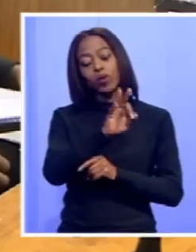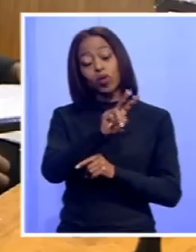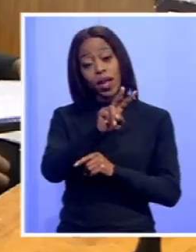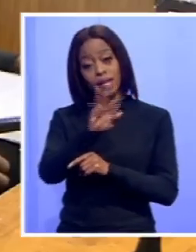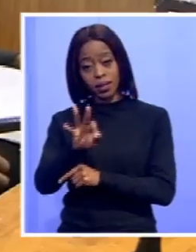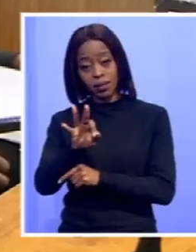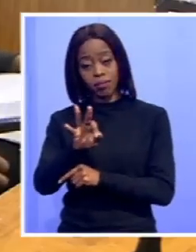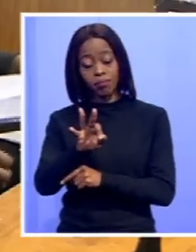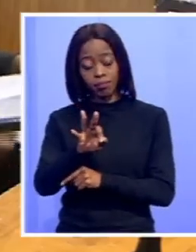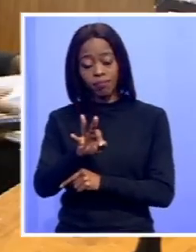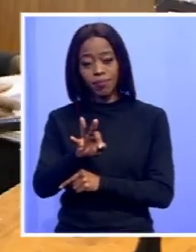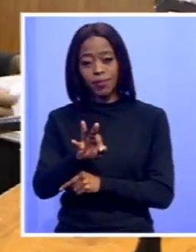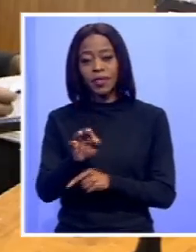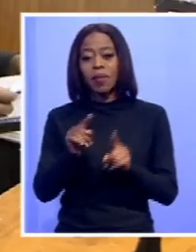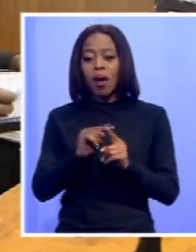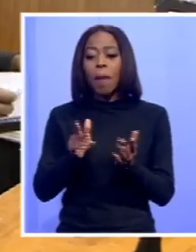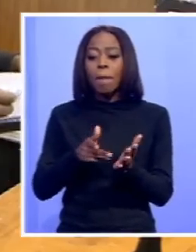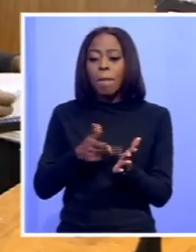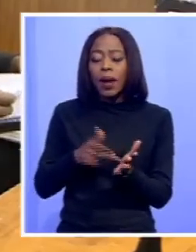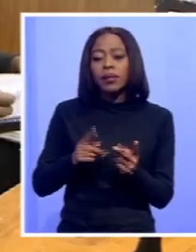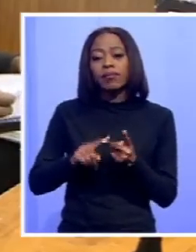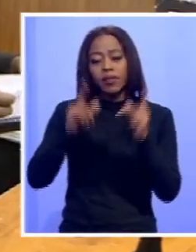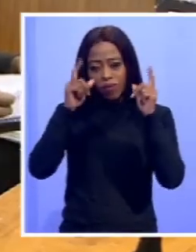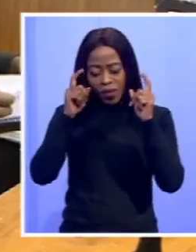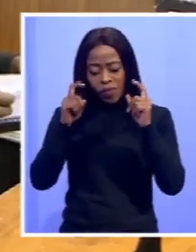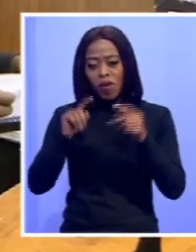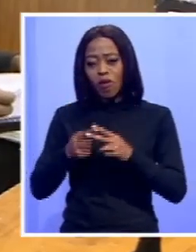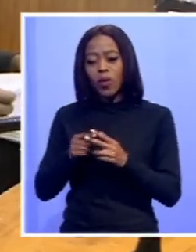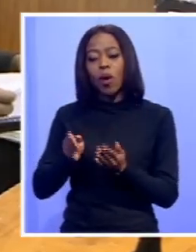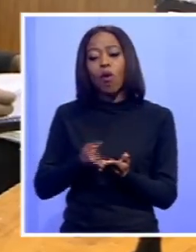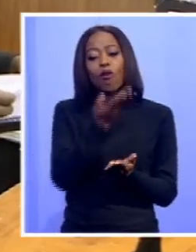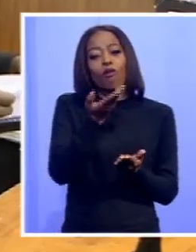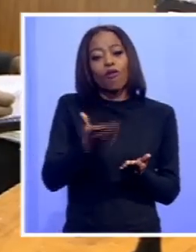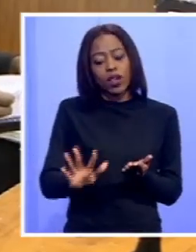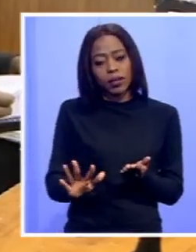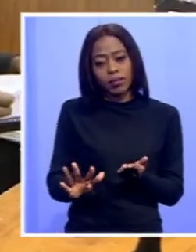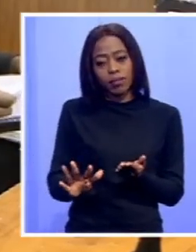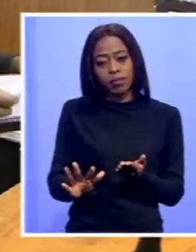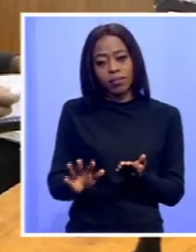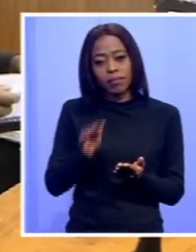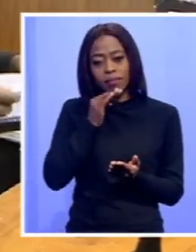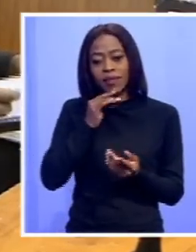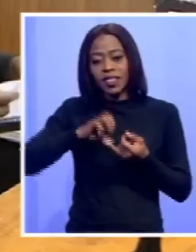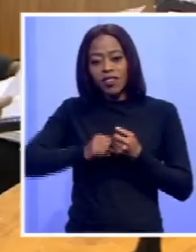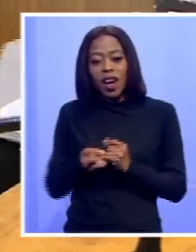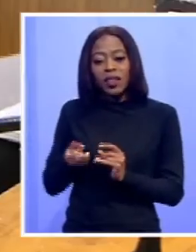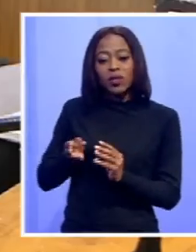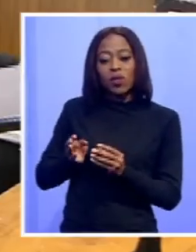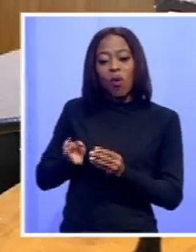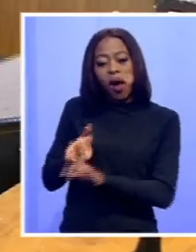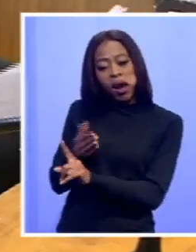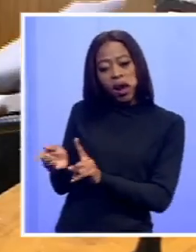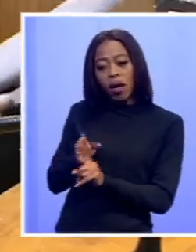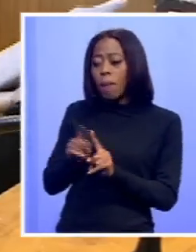4, mysteriously pages and photos of his original album had been removed, which was tantamount to manipulation but could not be explained by